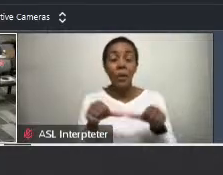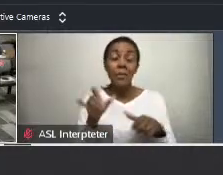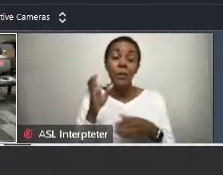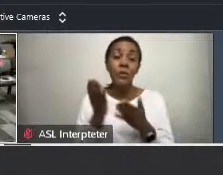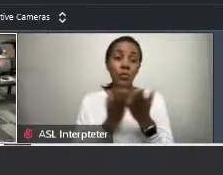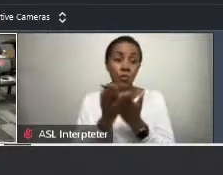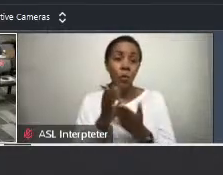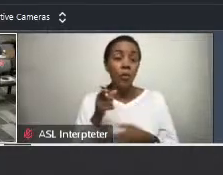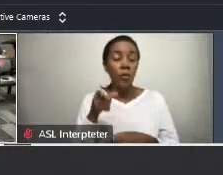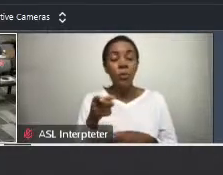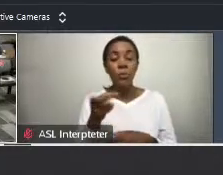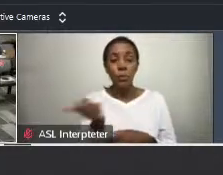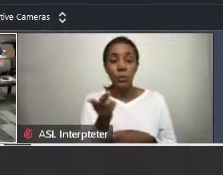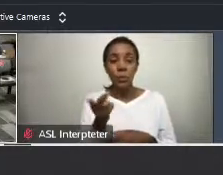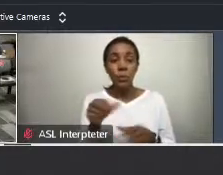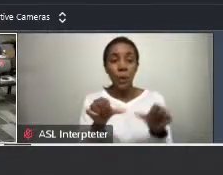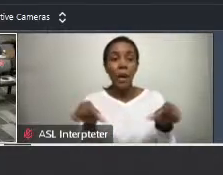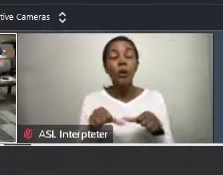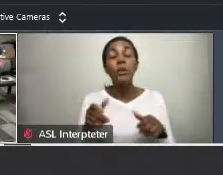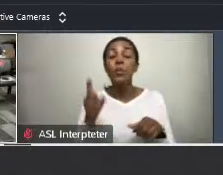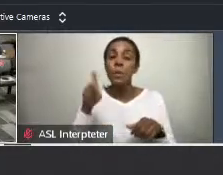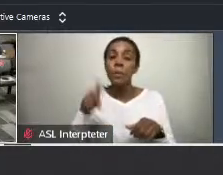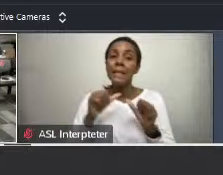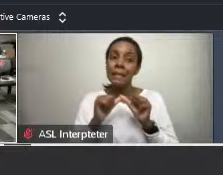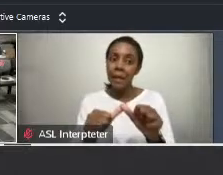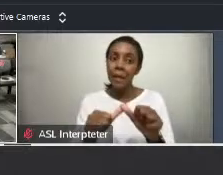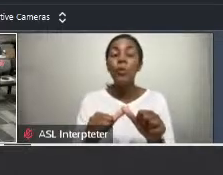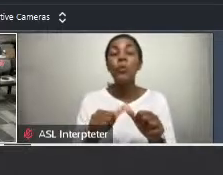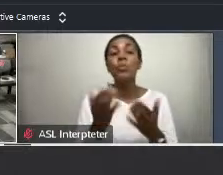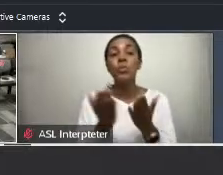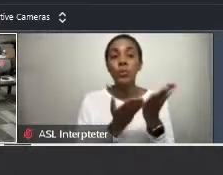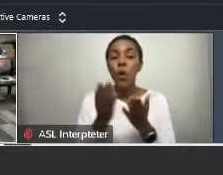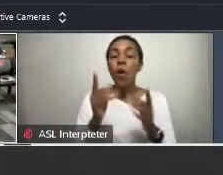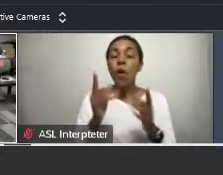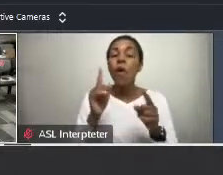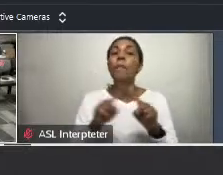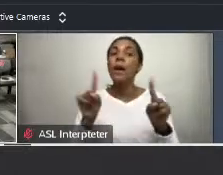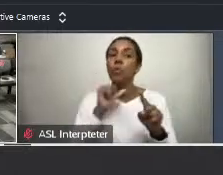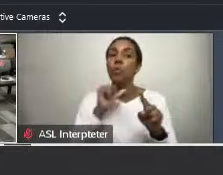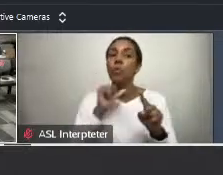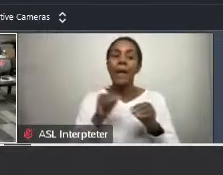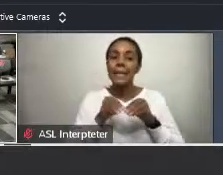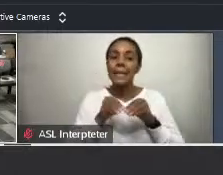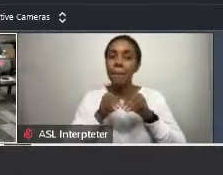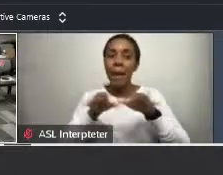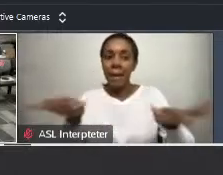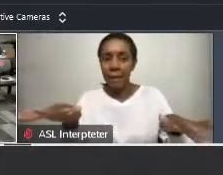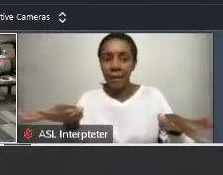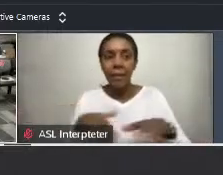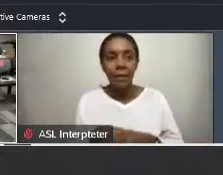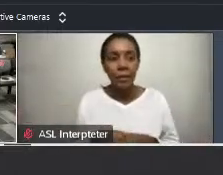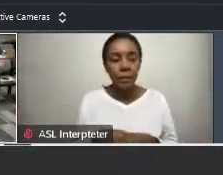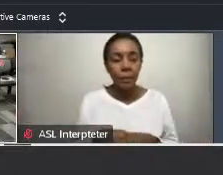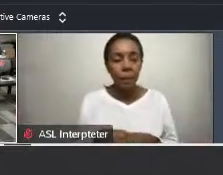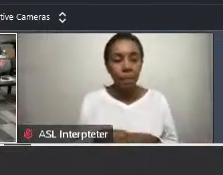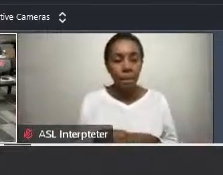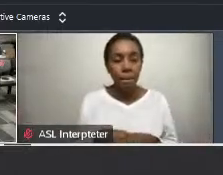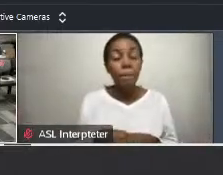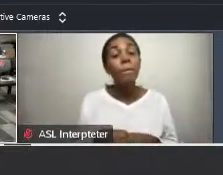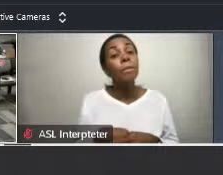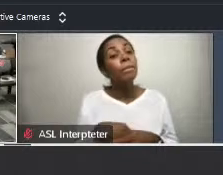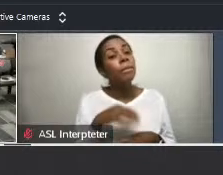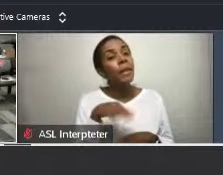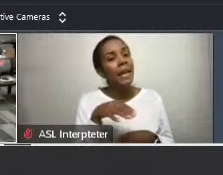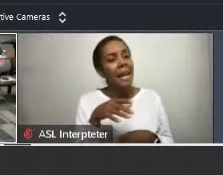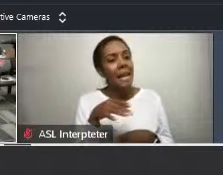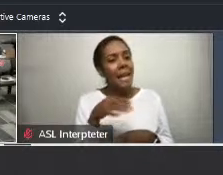we have to continue to serve because we have agreed to, but we're not expanding. So that's what that means. Okay. And is there a way that under the group